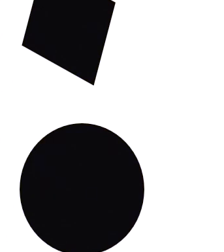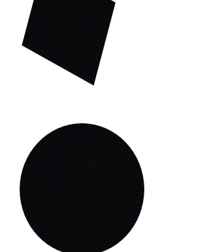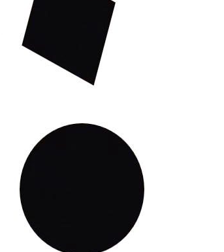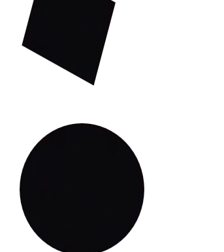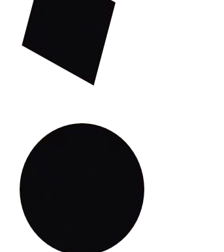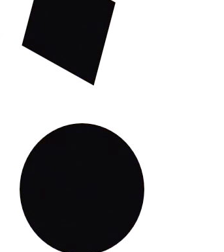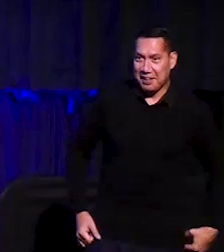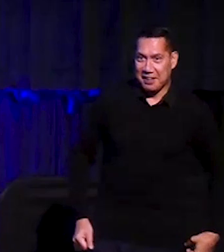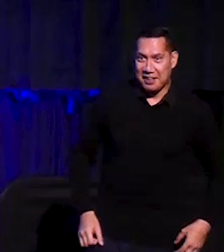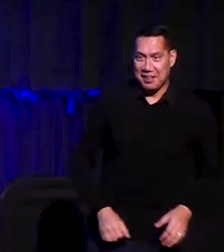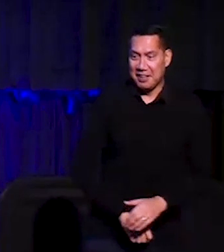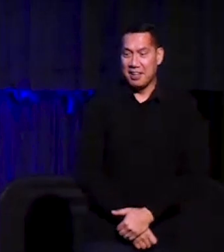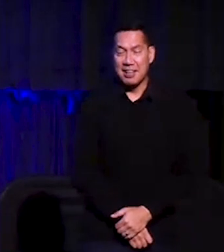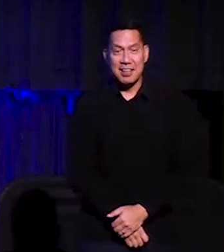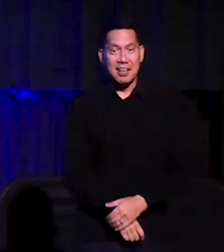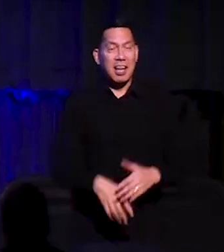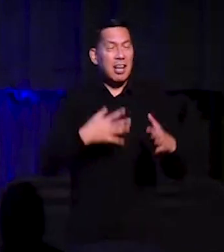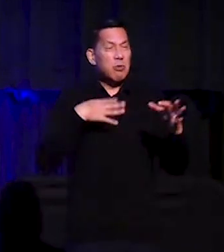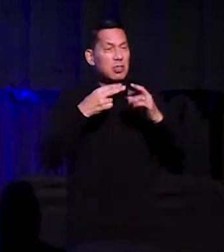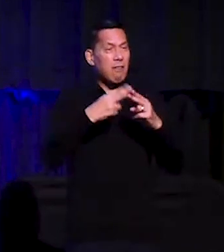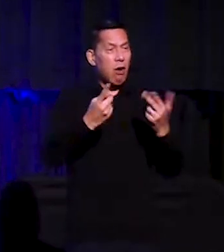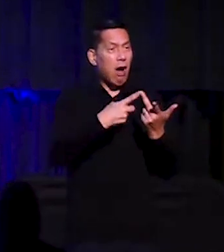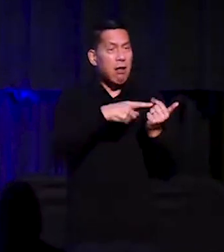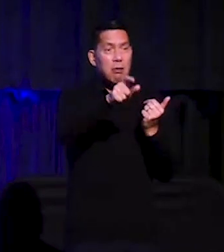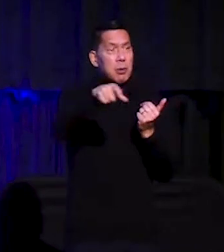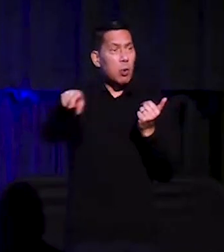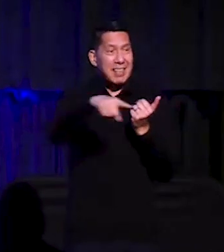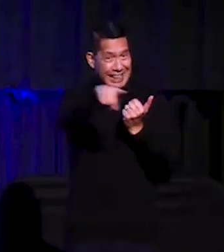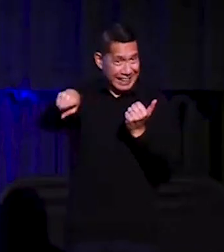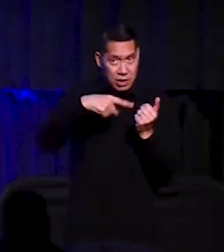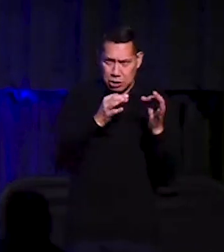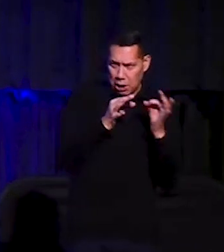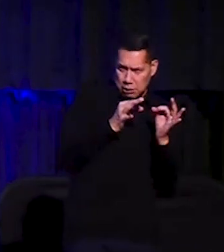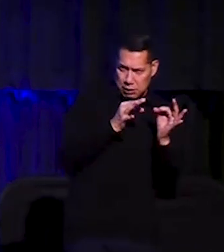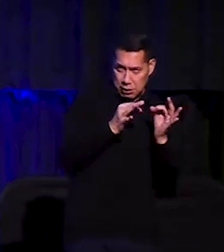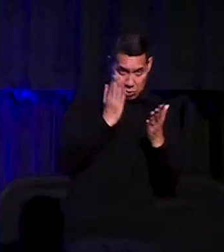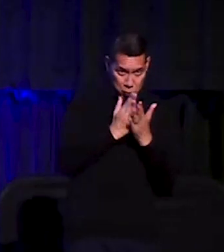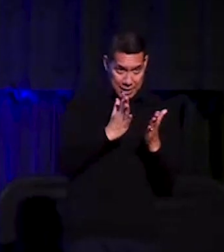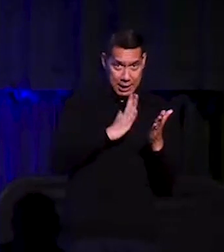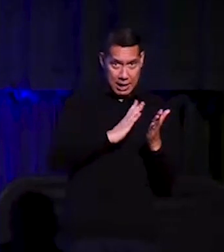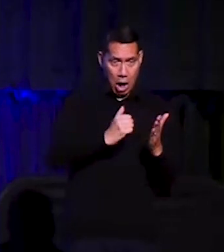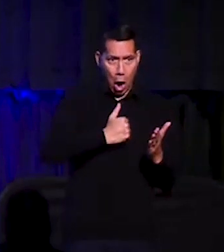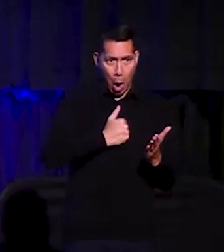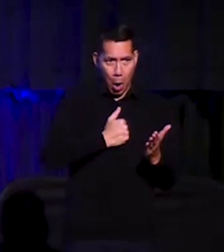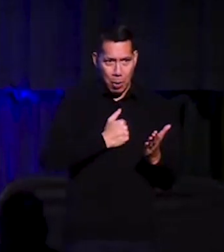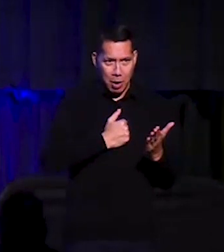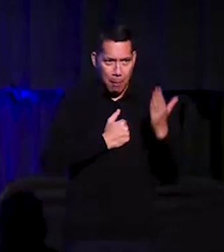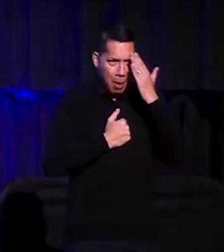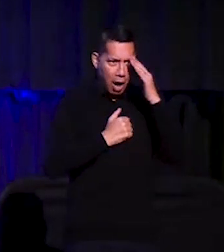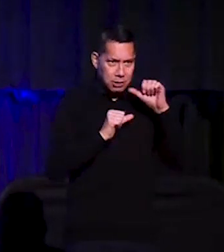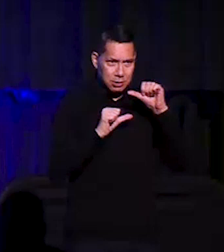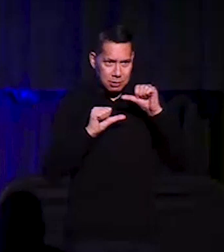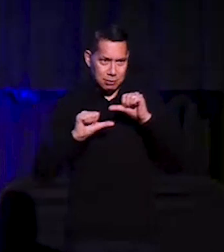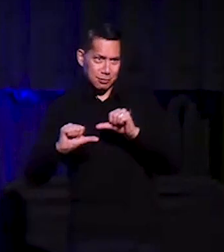primary school. But anyway, when we're designing for other people, it is unavoidable that we have our own biases and preferences. That,